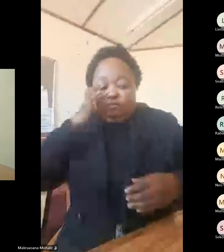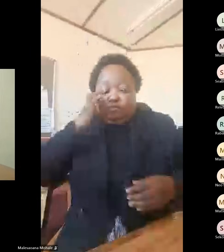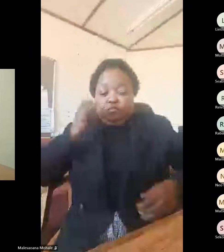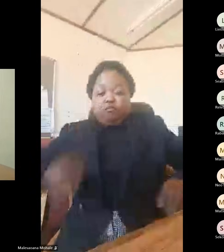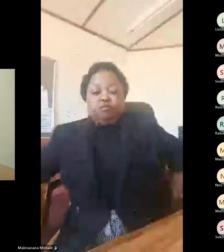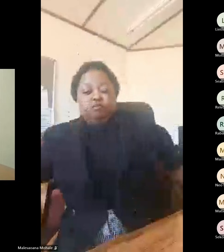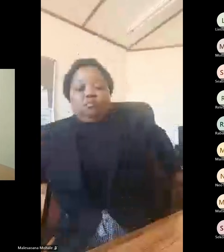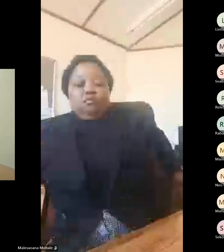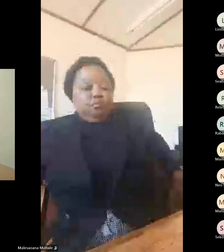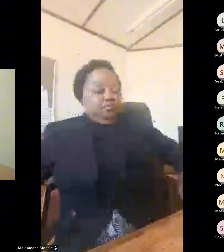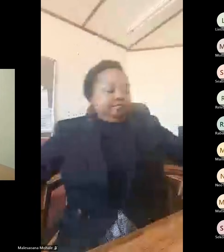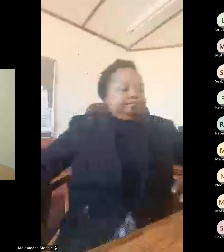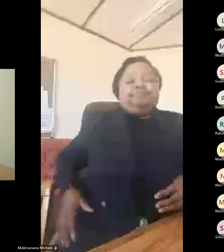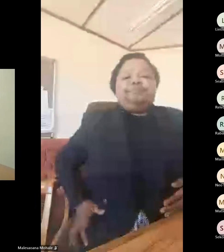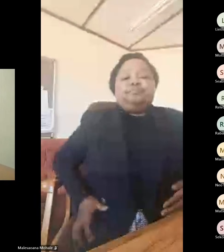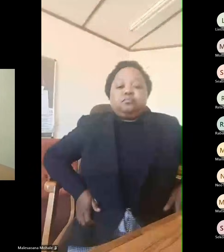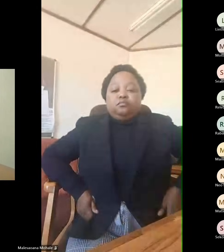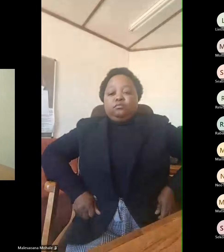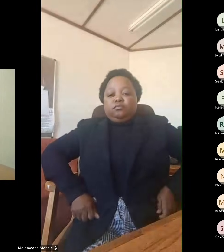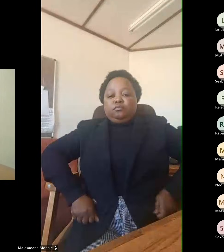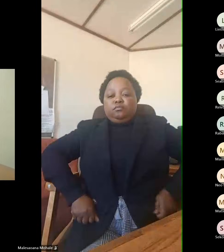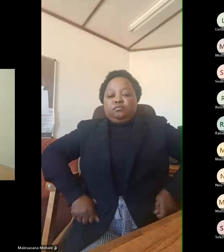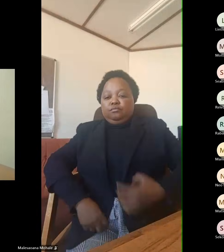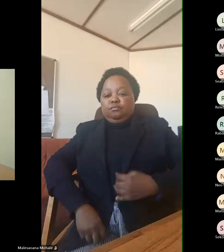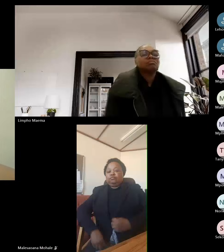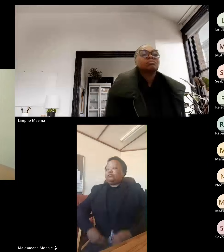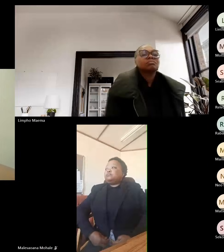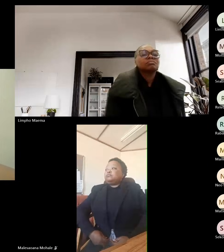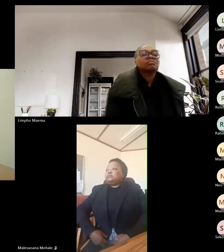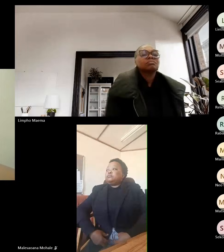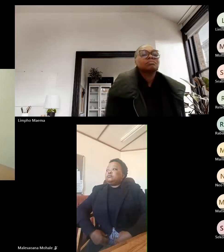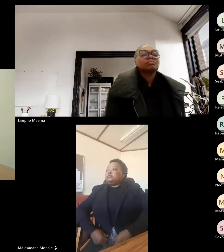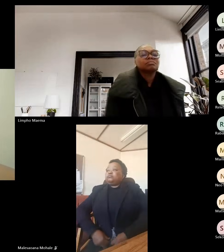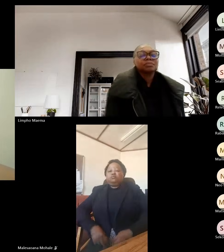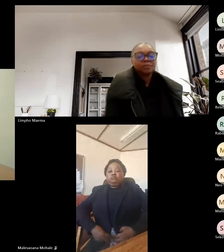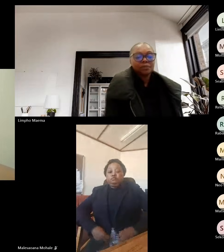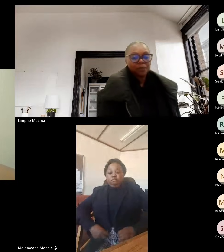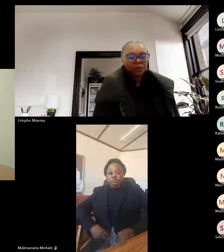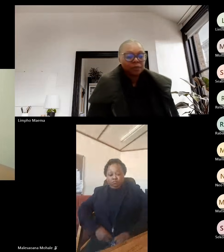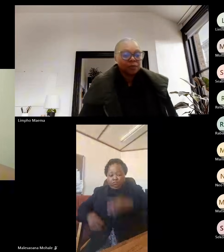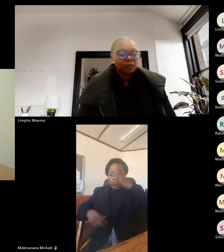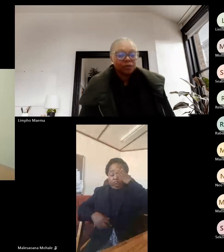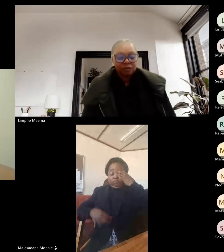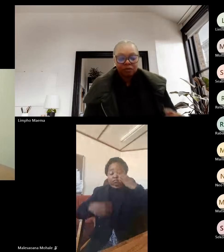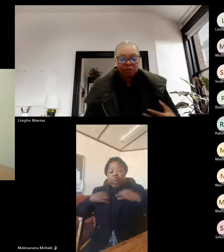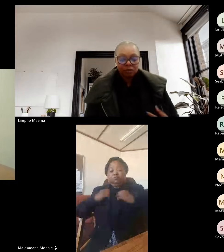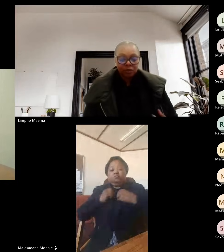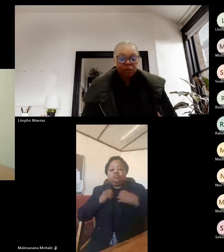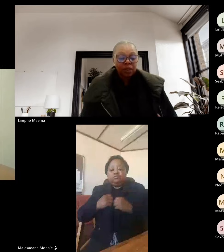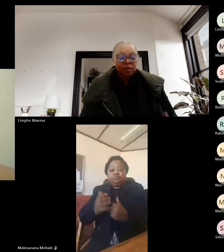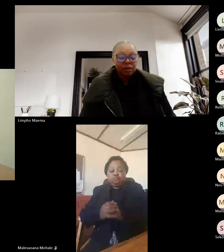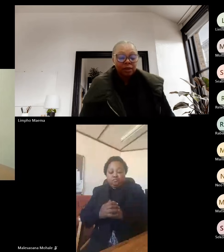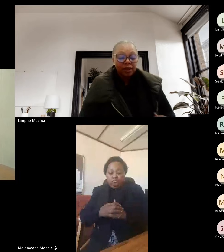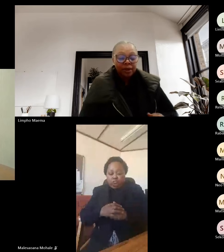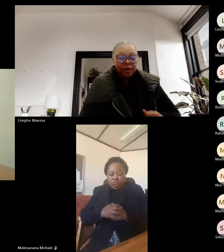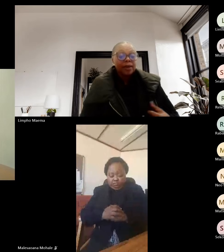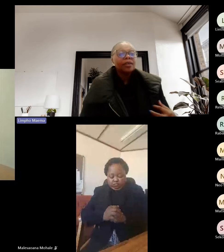give us the opening remarks. Thank you very much, Medimpo. Over to you. Thank